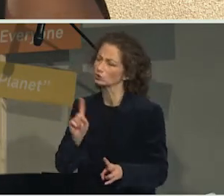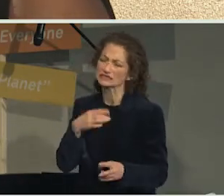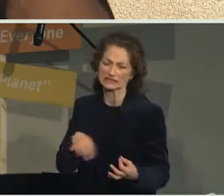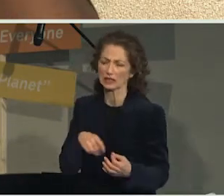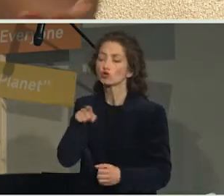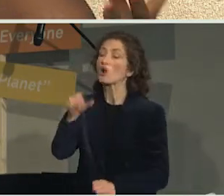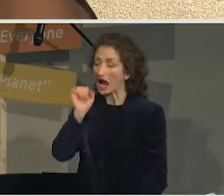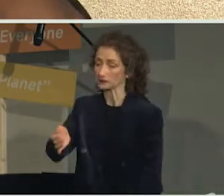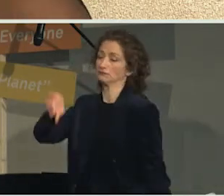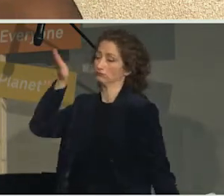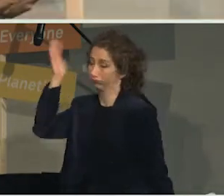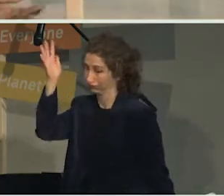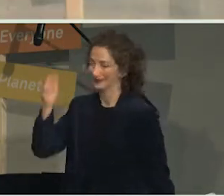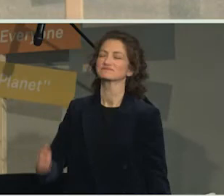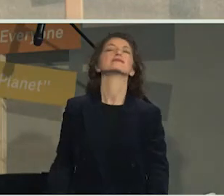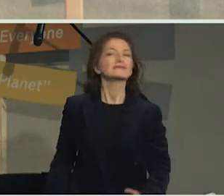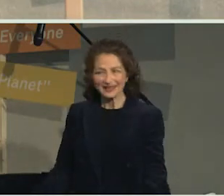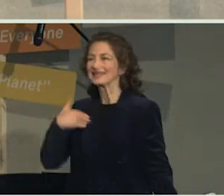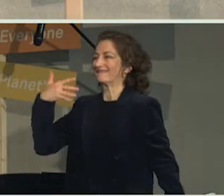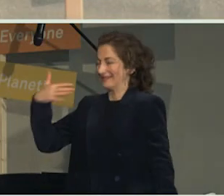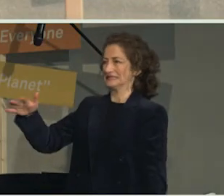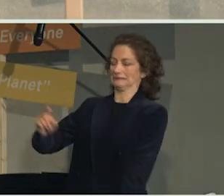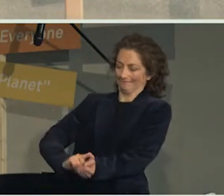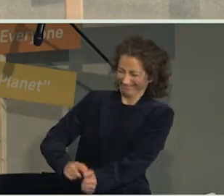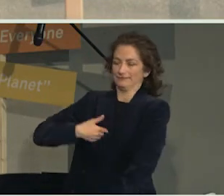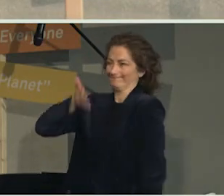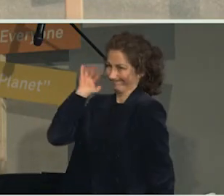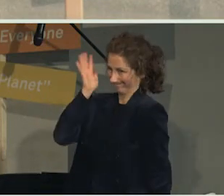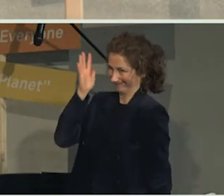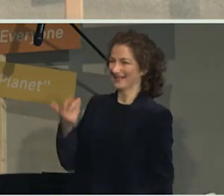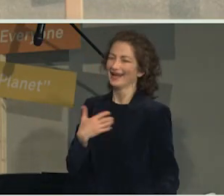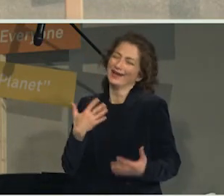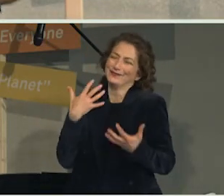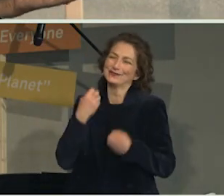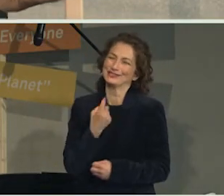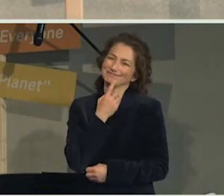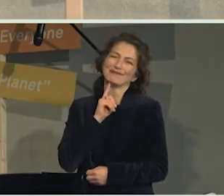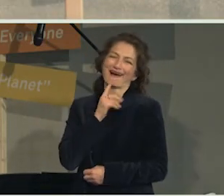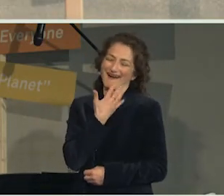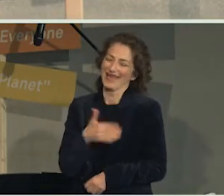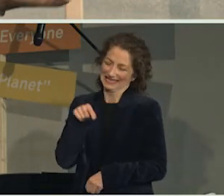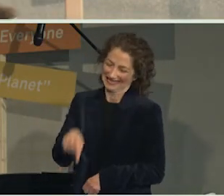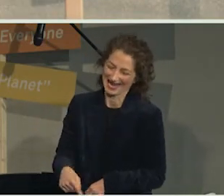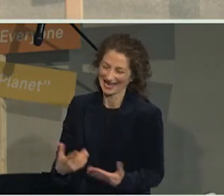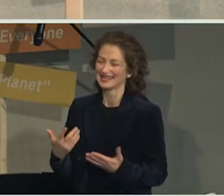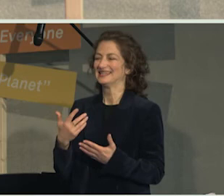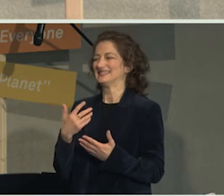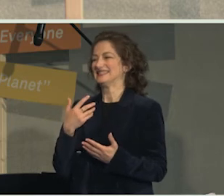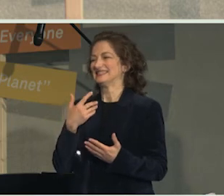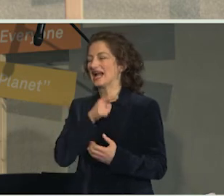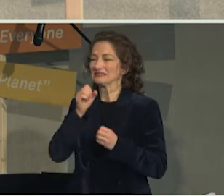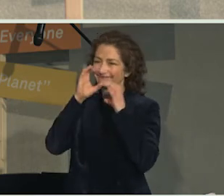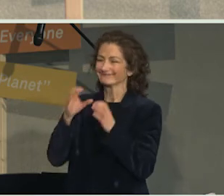I was like, Mom, I ain't gonna make a career out of talking. So I wish she was here, both to see this a beautiful,